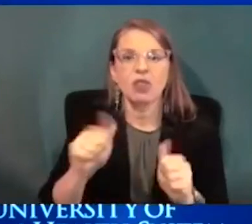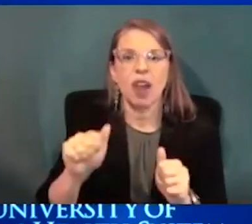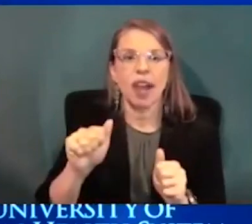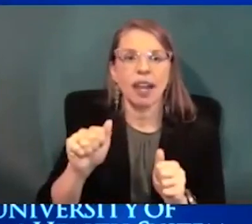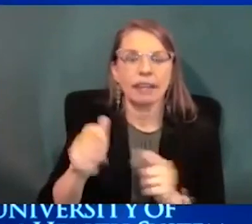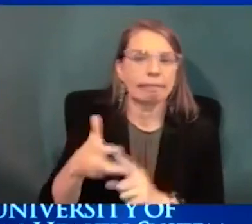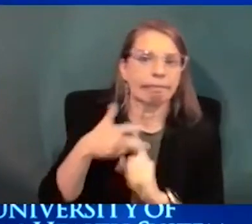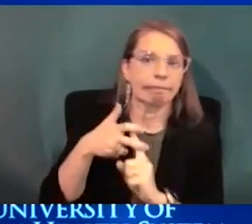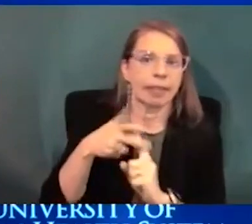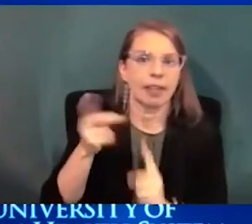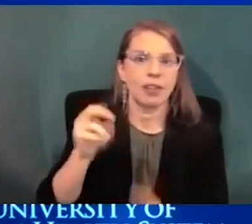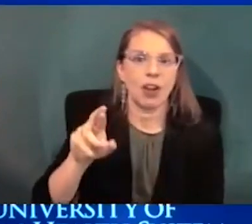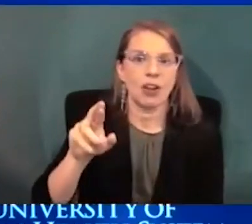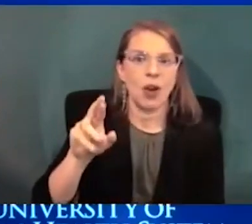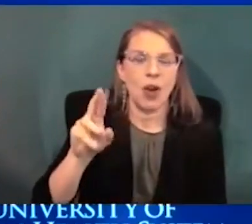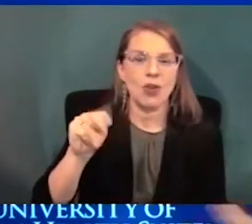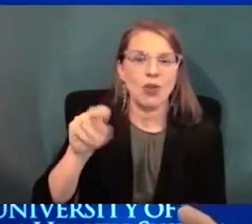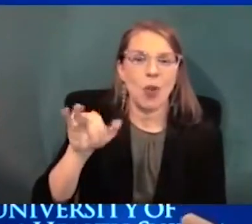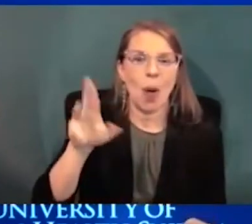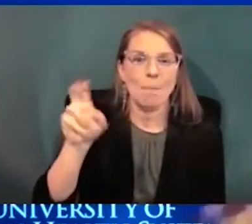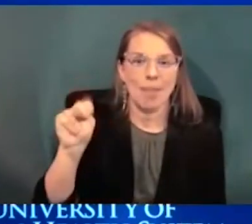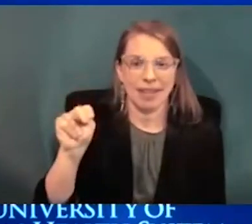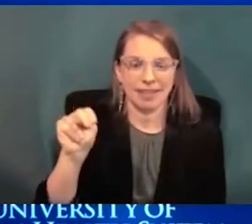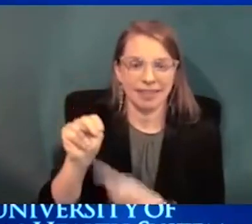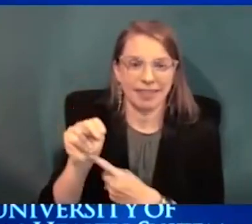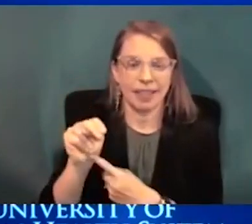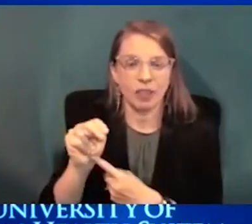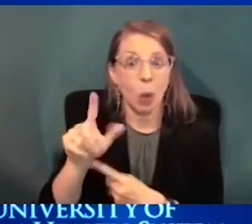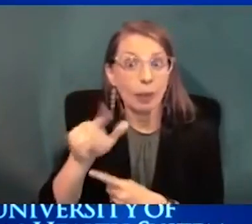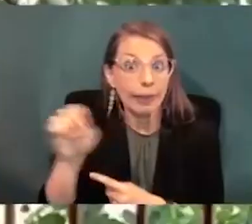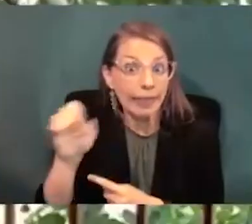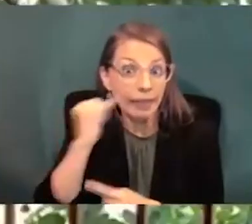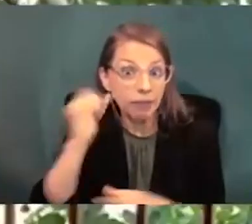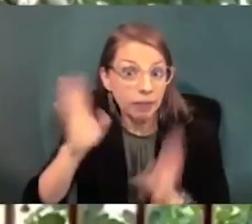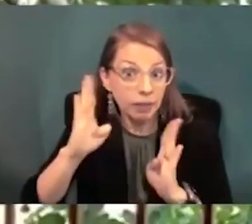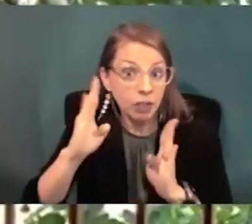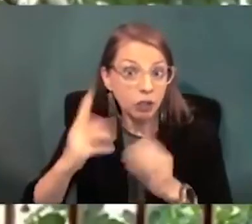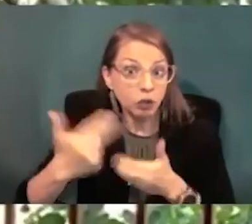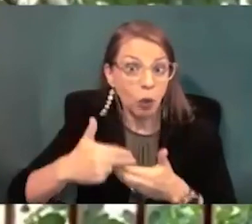Norman, which would be awesome as we talk about this. So, Lee, if you're listening out there, join us. Hawkeye.